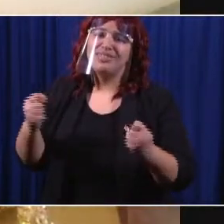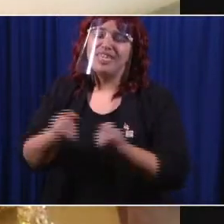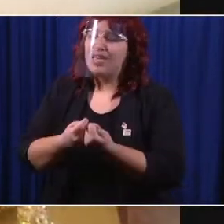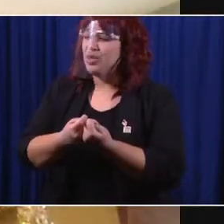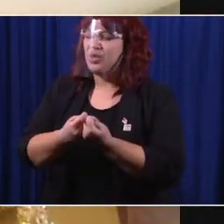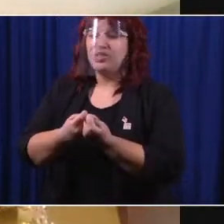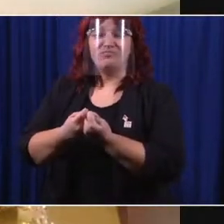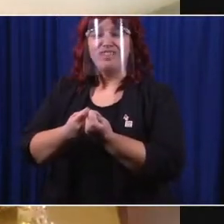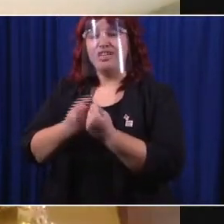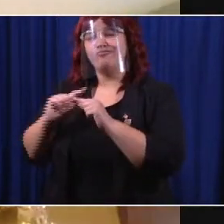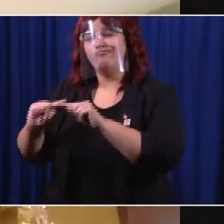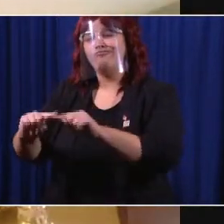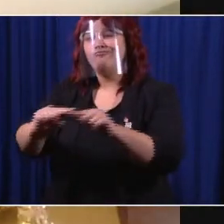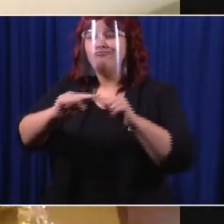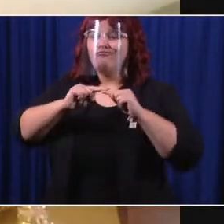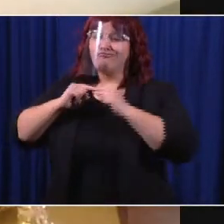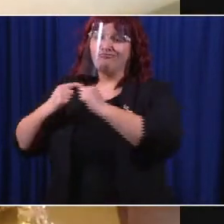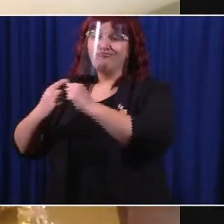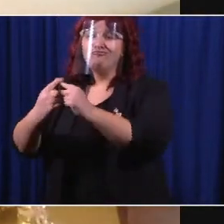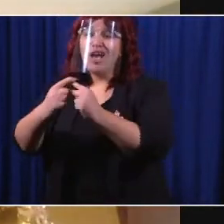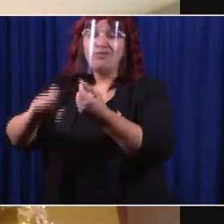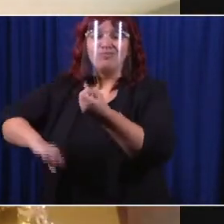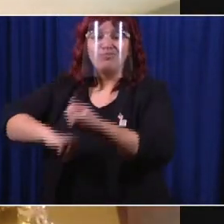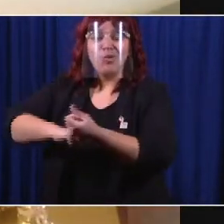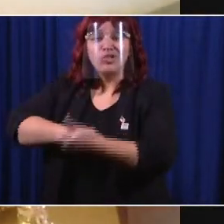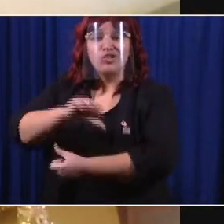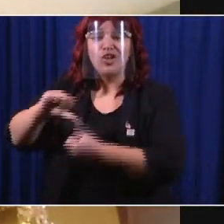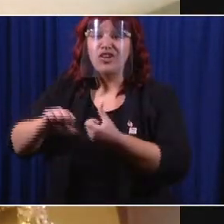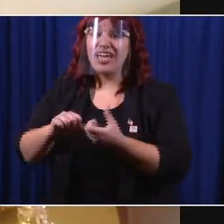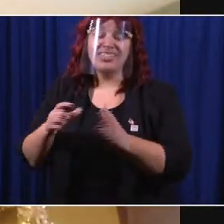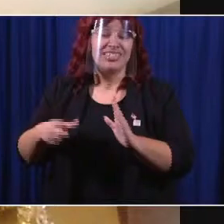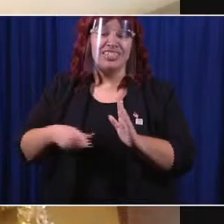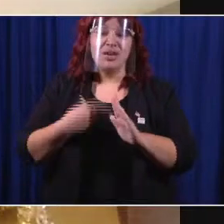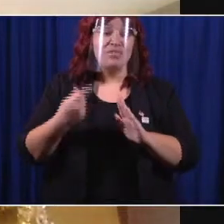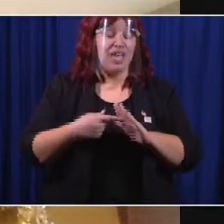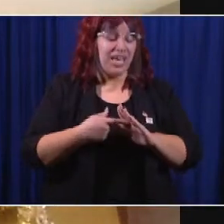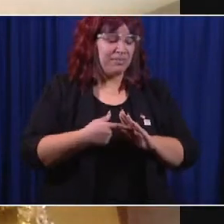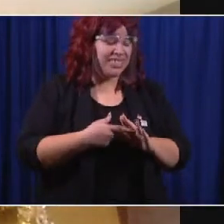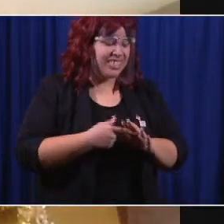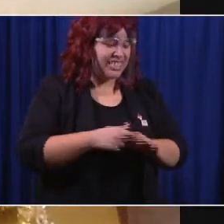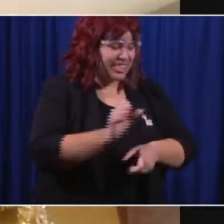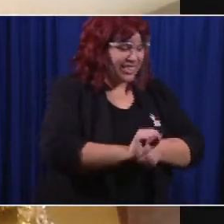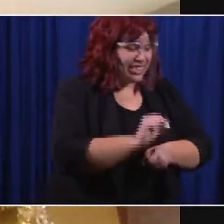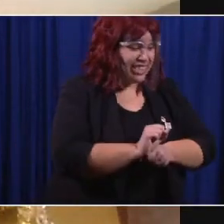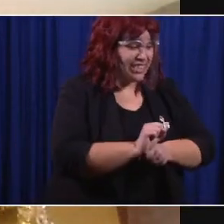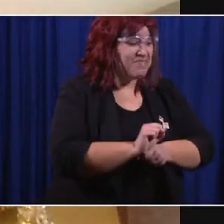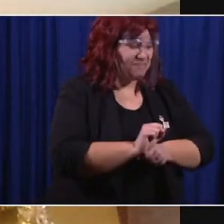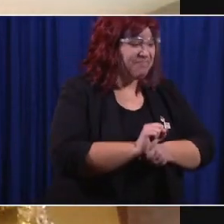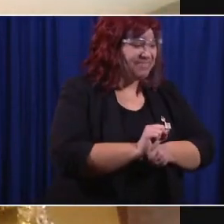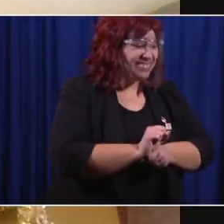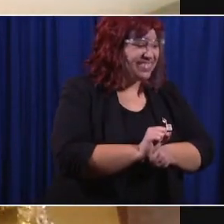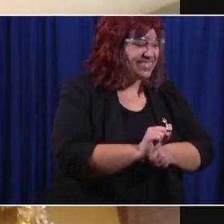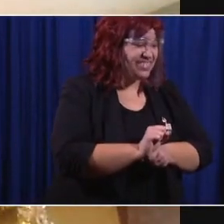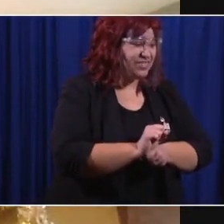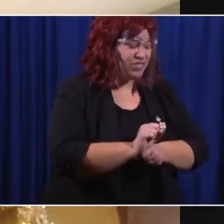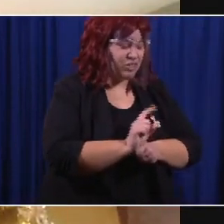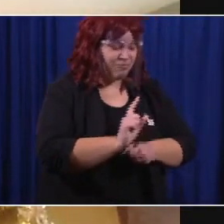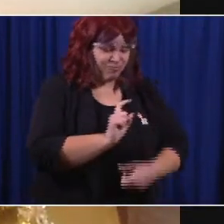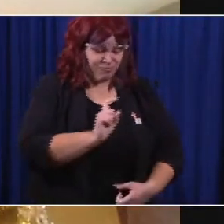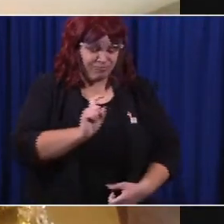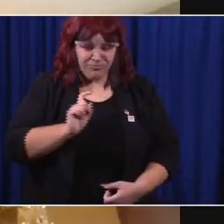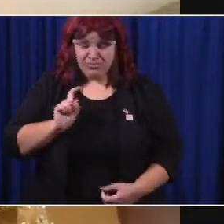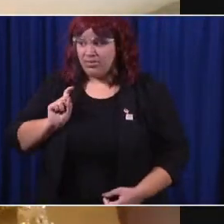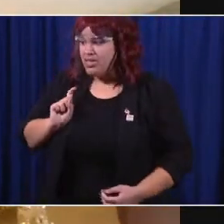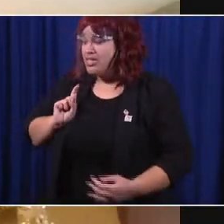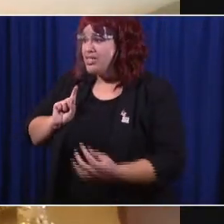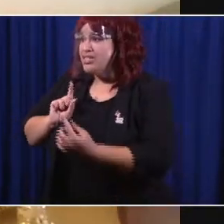And that even goes as far as crying on each other's shoulders and just being there during this stressful situation.